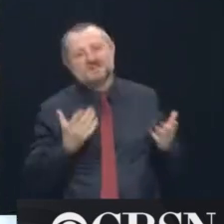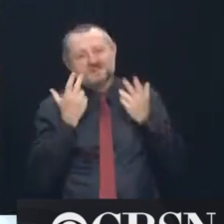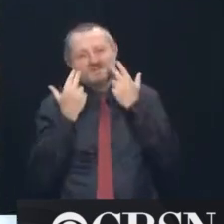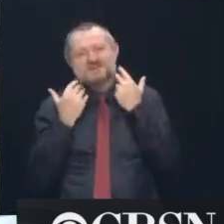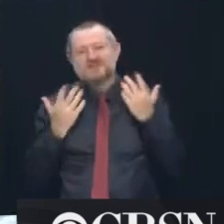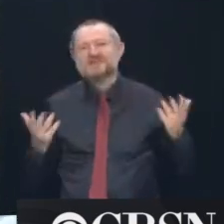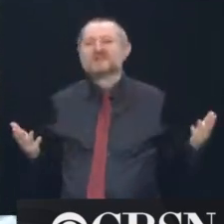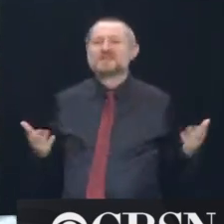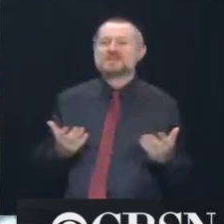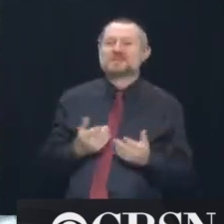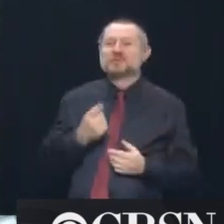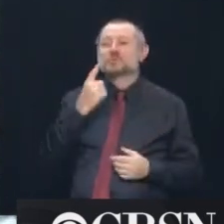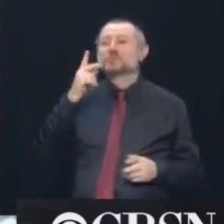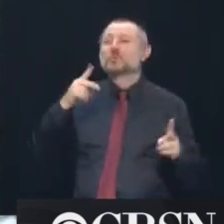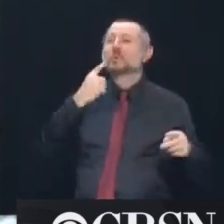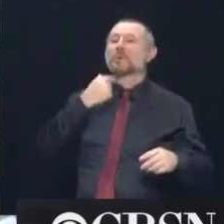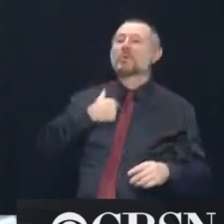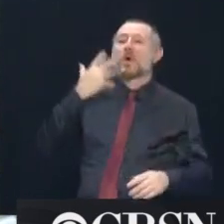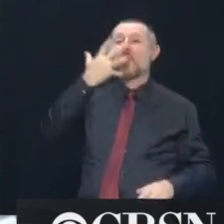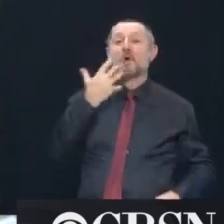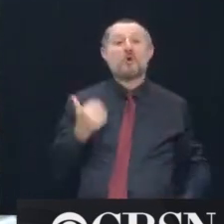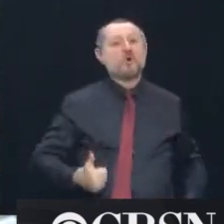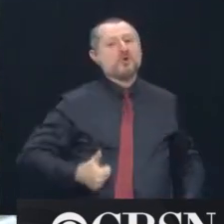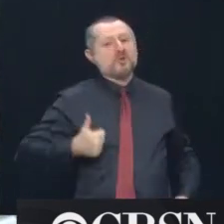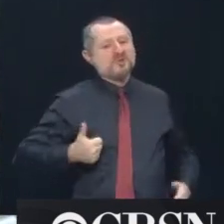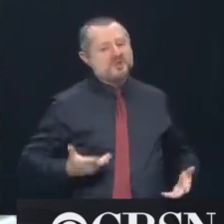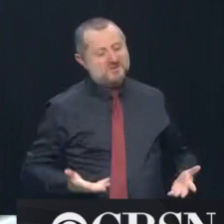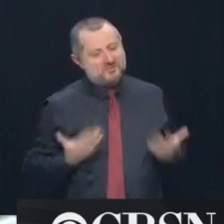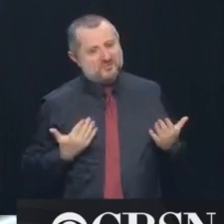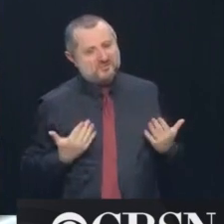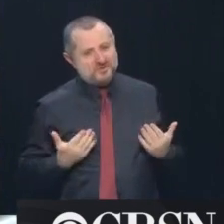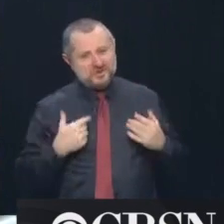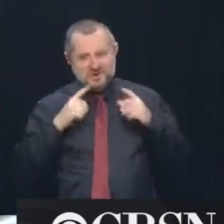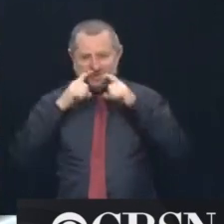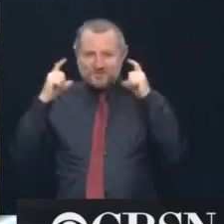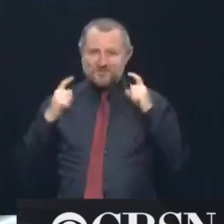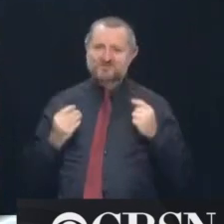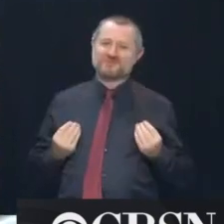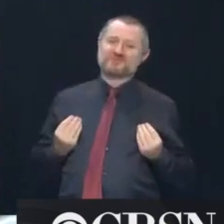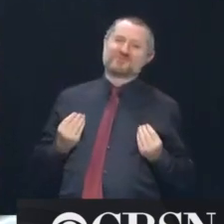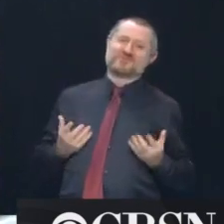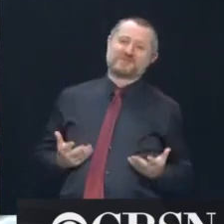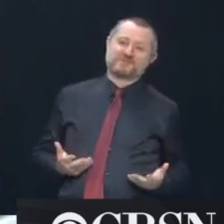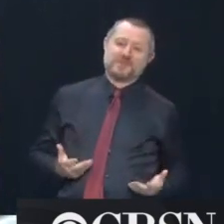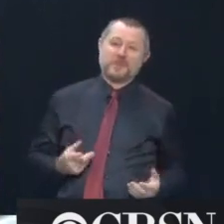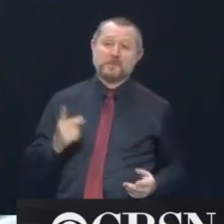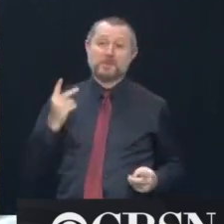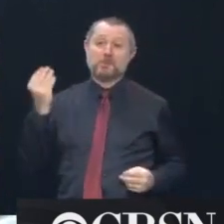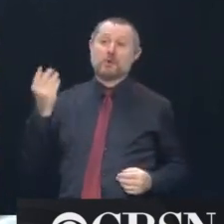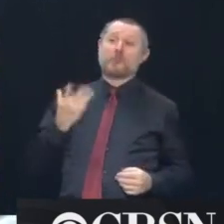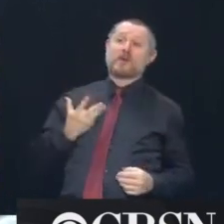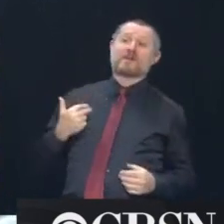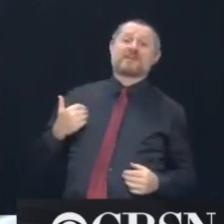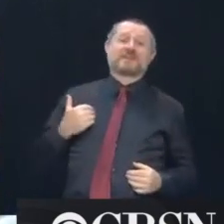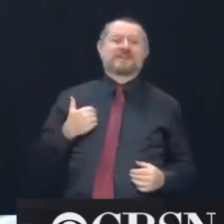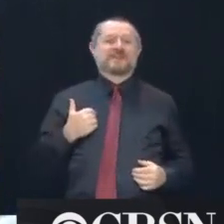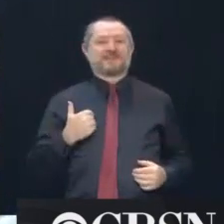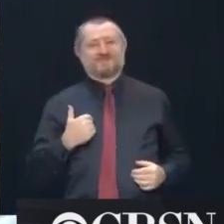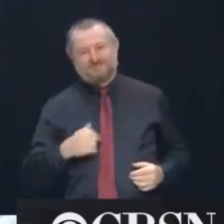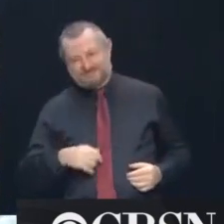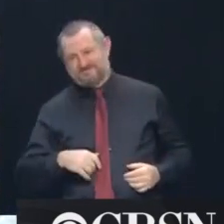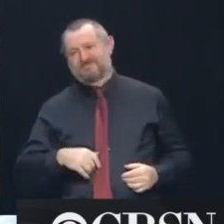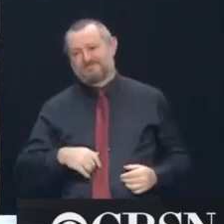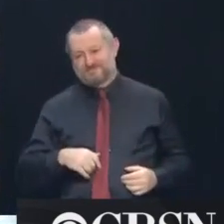look better in this mask than without this mask. I've been told the more I cover